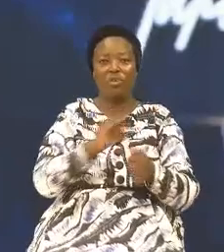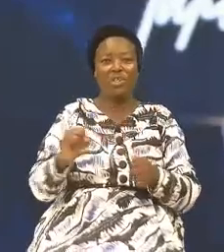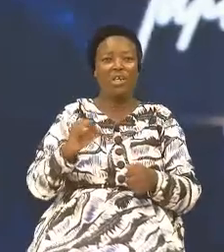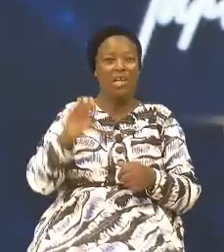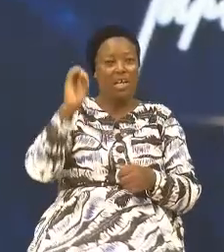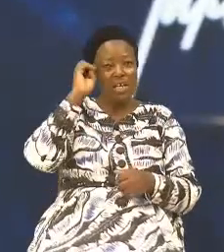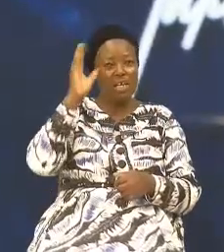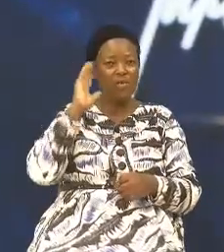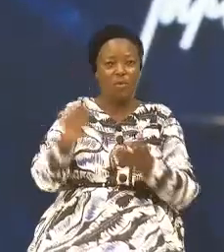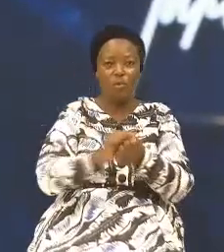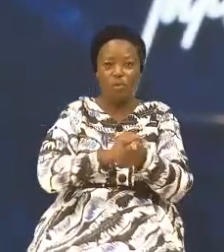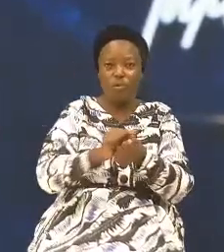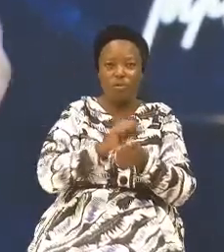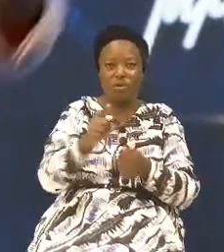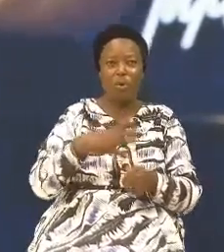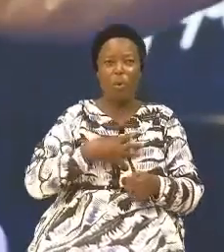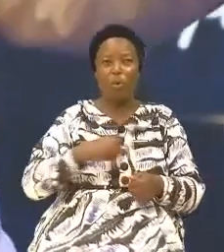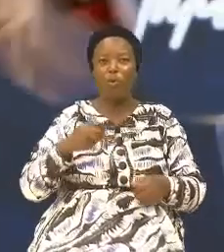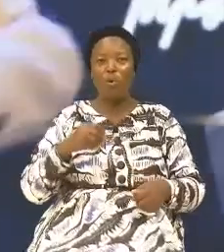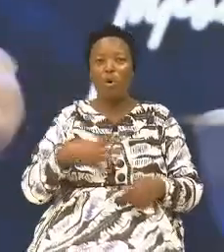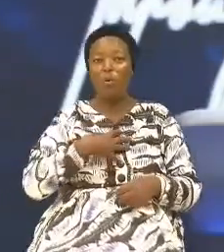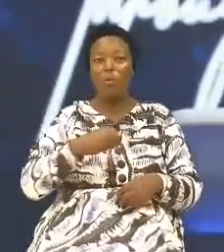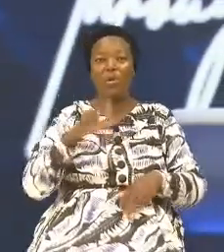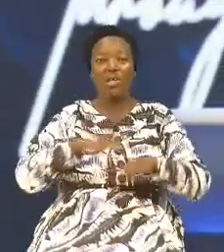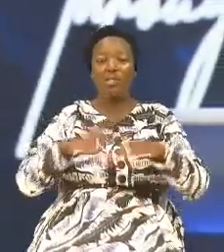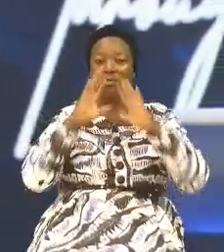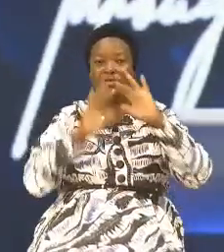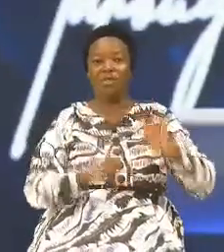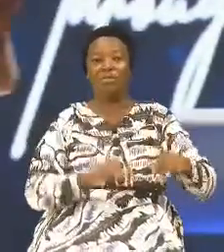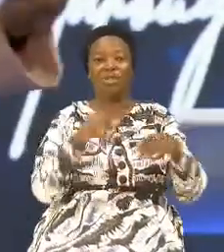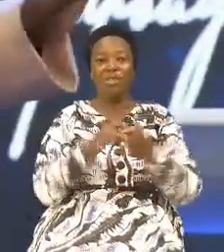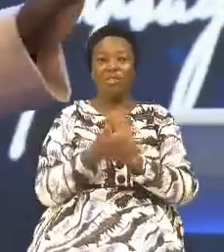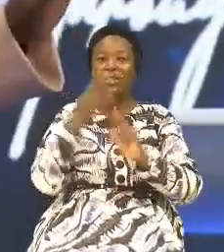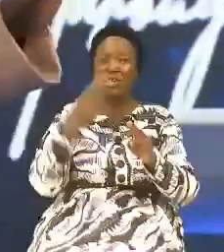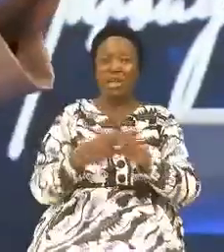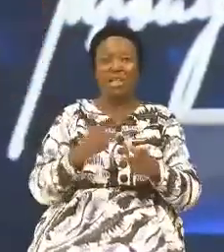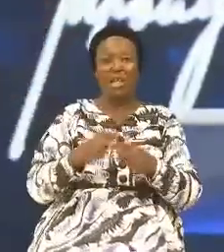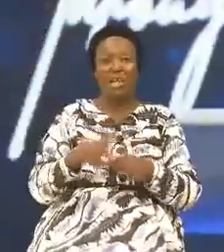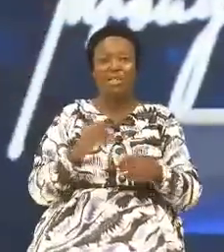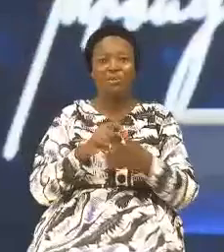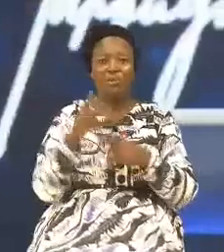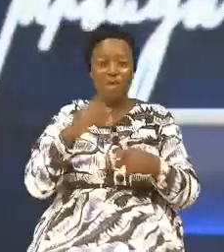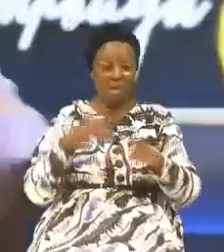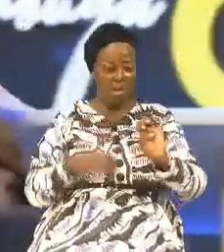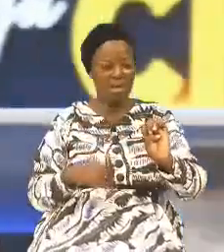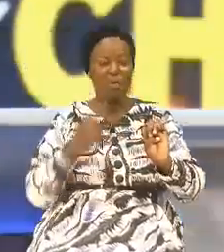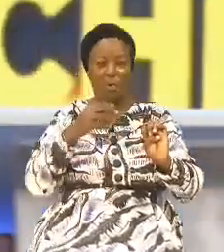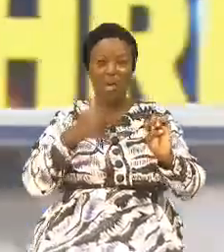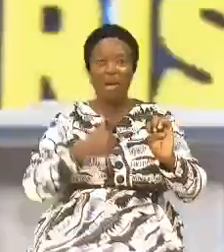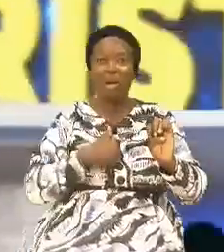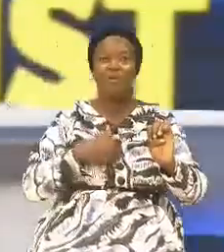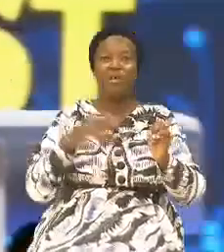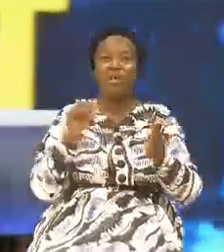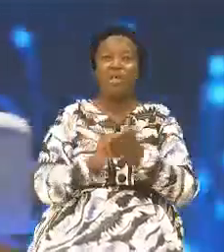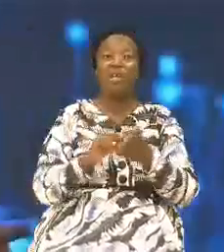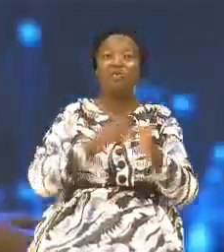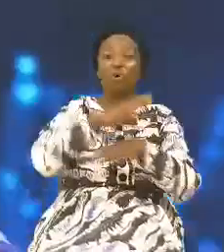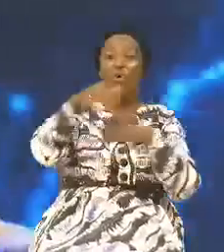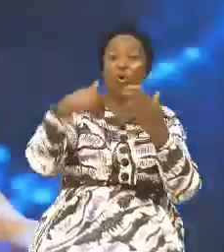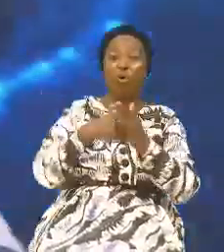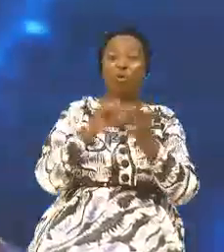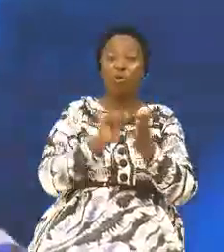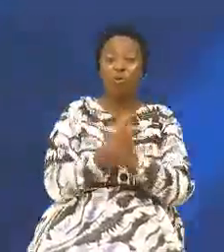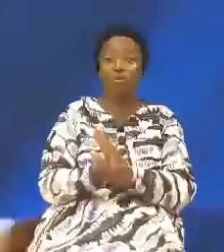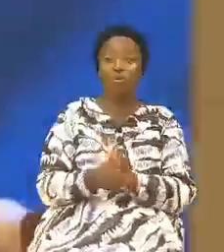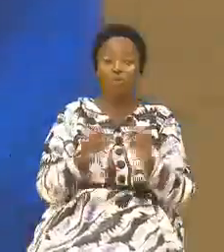you whiter than snow. E, we're going to have emancipation. Emancipation. All the ropes that